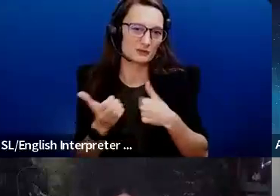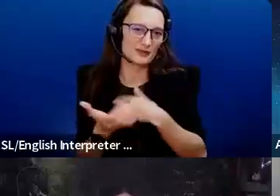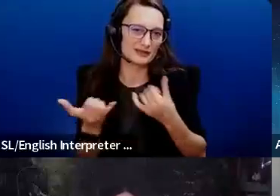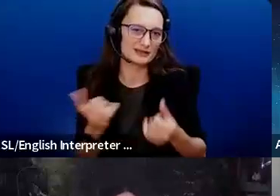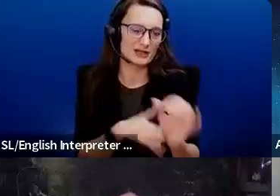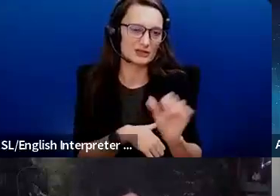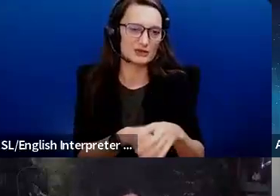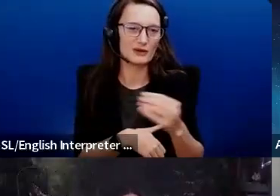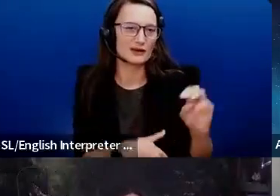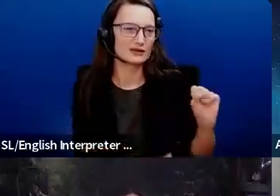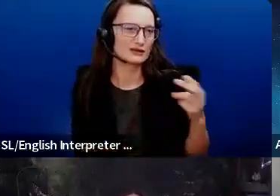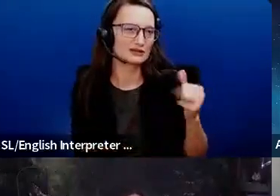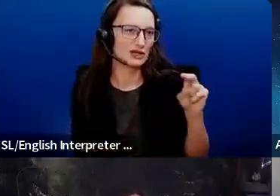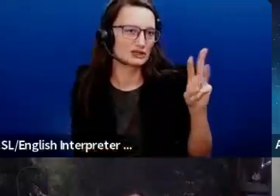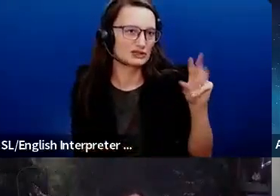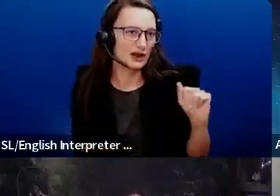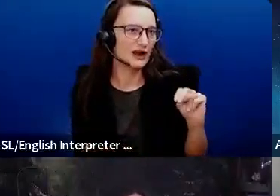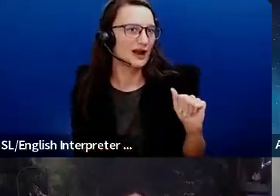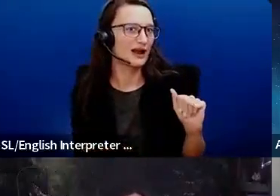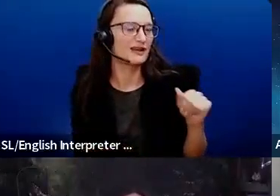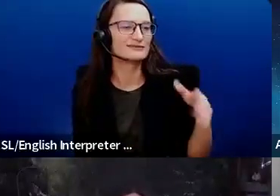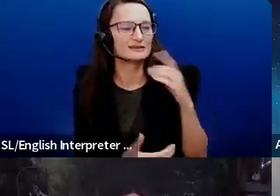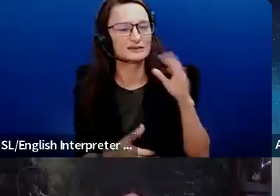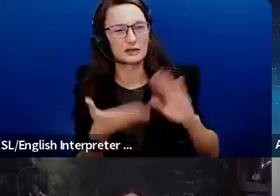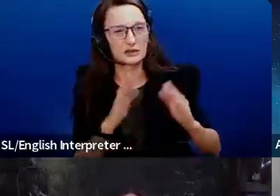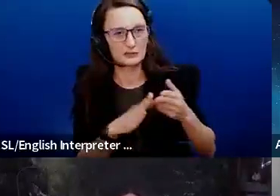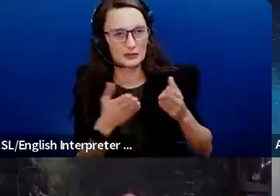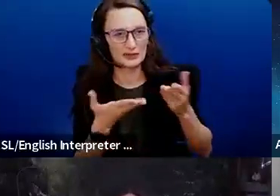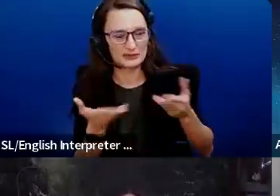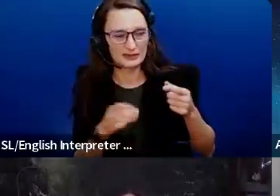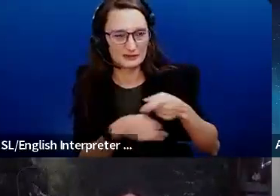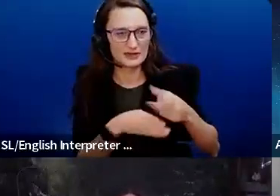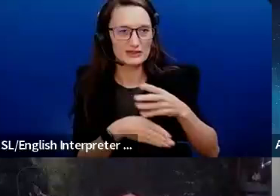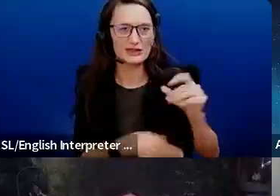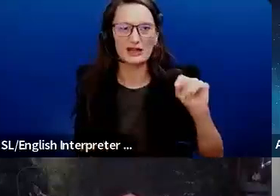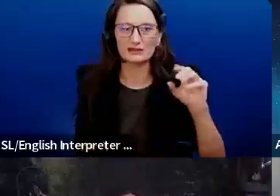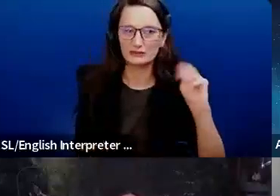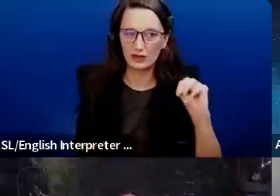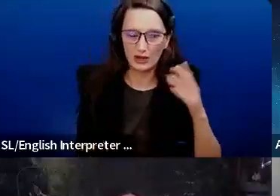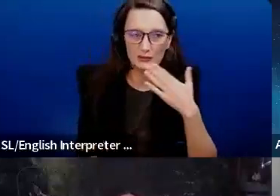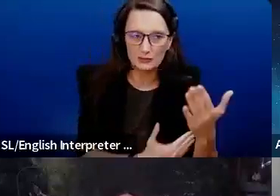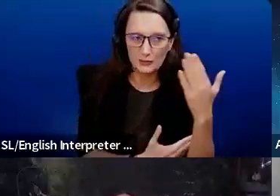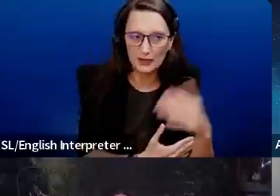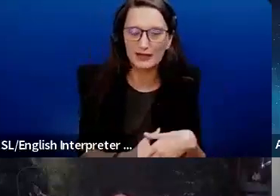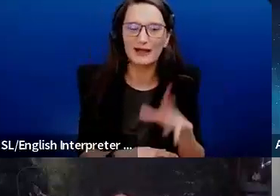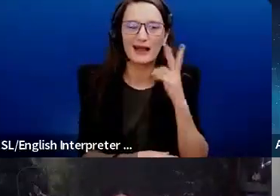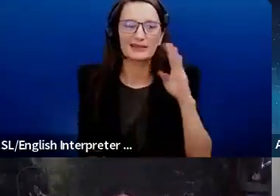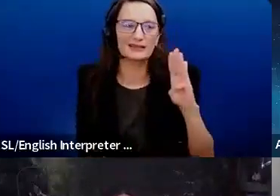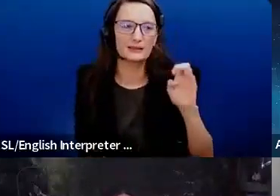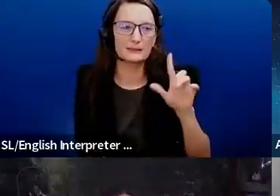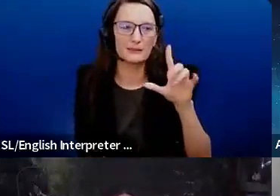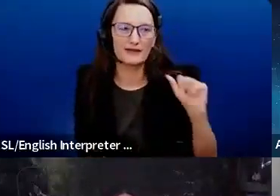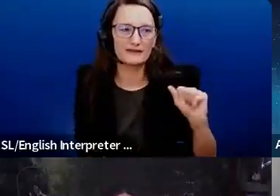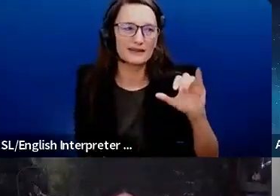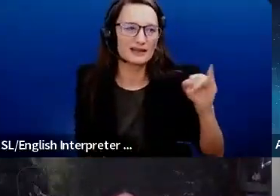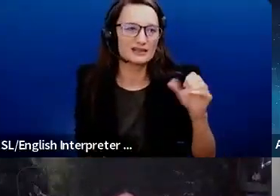to Shauna, Community Services Specialist. And Tom, good morning, Tom. And I see that Beverly and Jaslyn are on, both